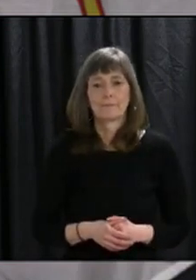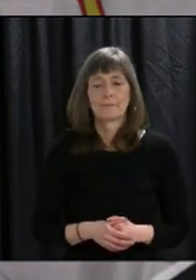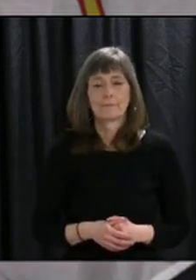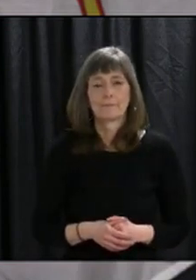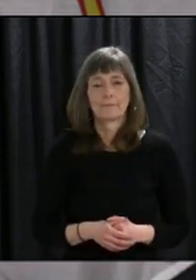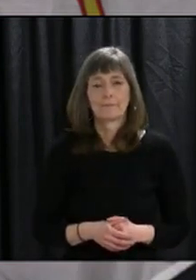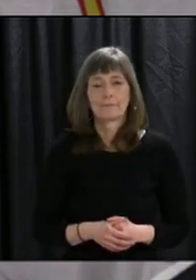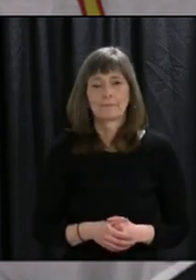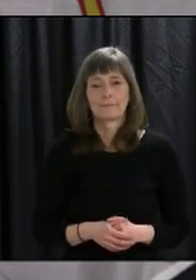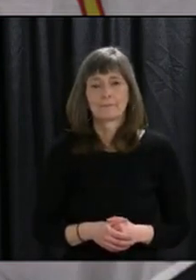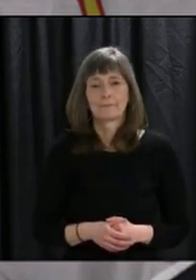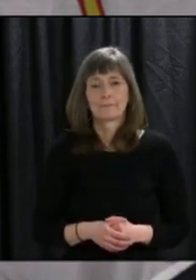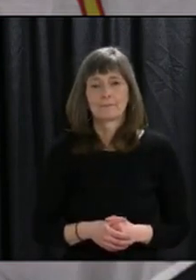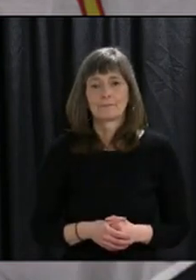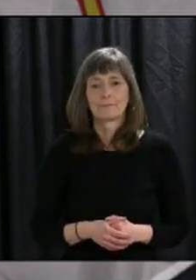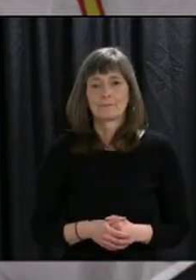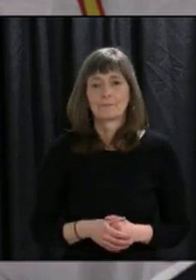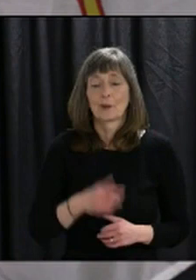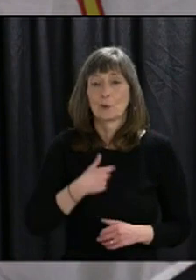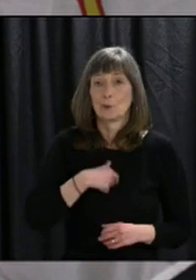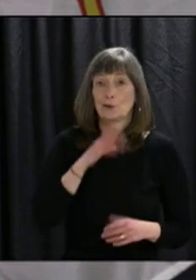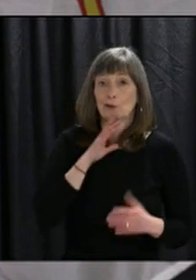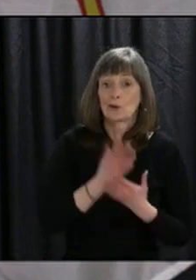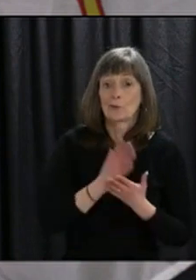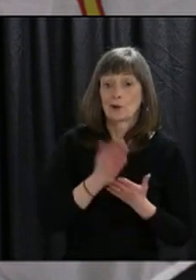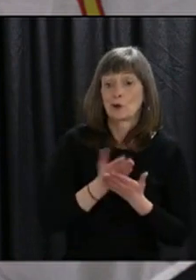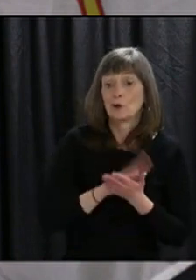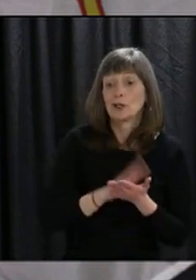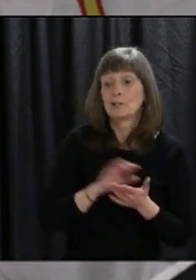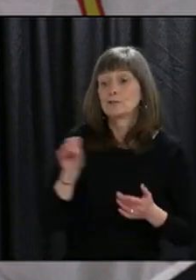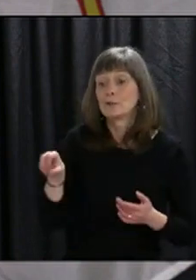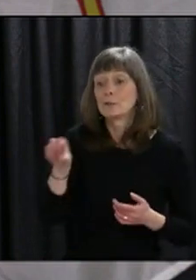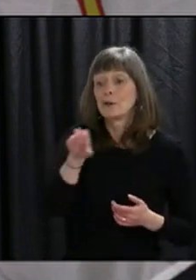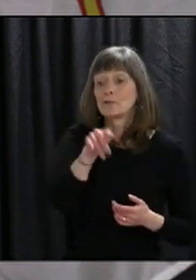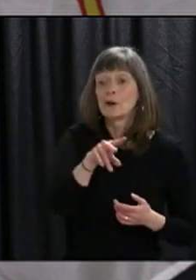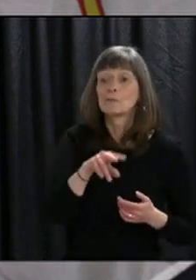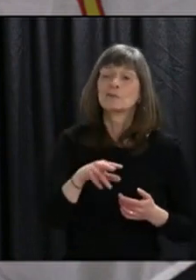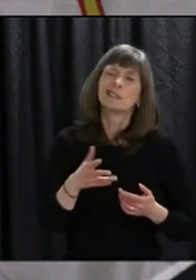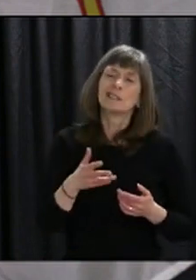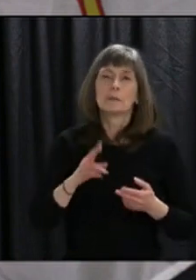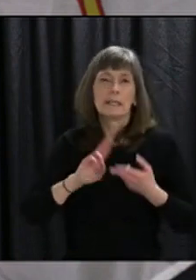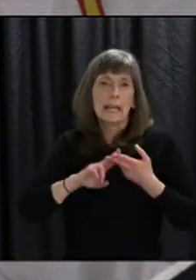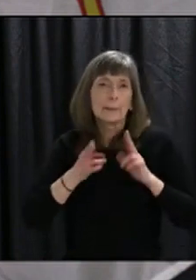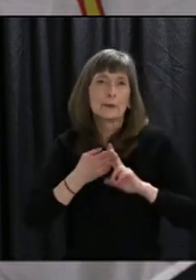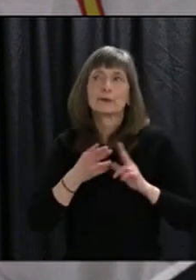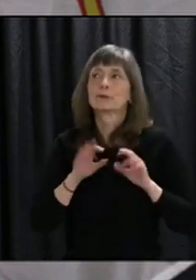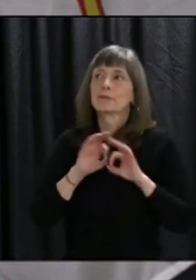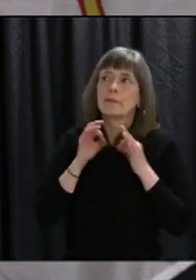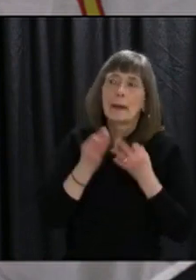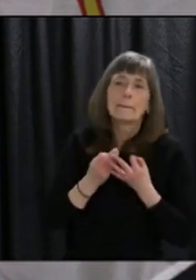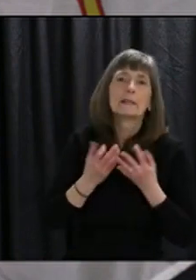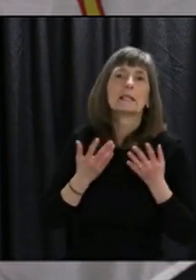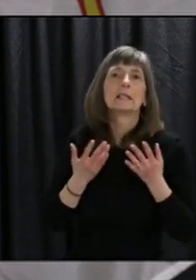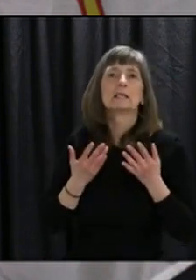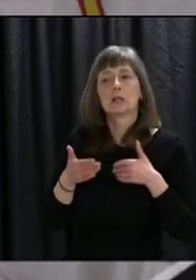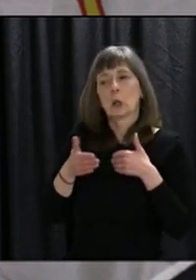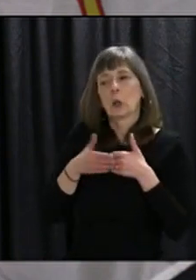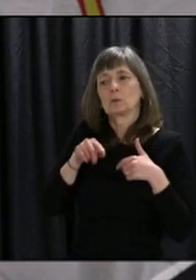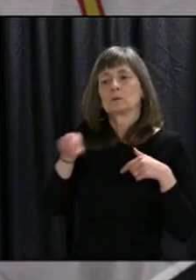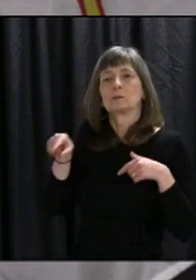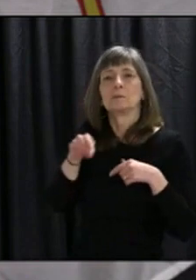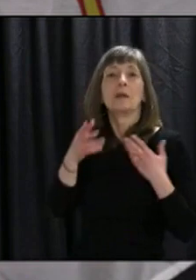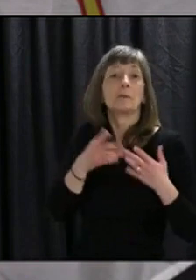the most part, when we're talking about this, we are talking about dropping meals off to neighbors and people who may not be able to get out